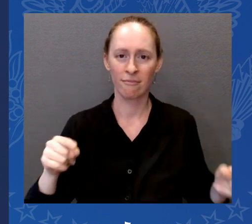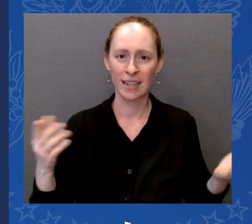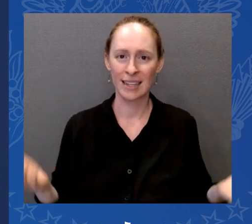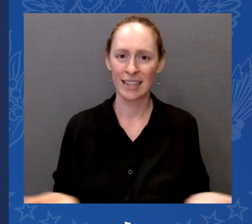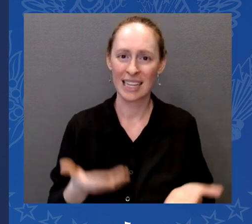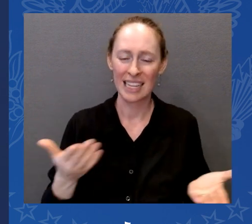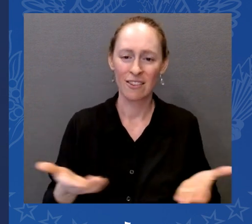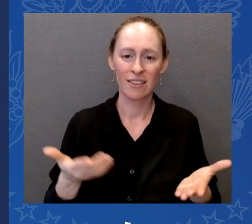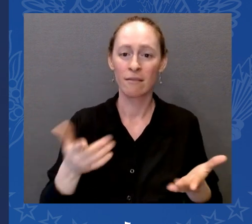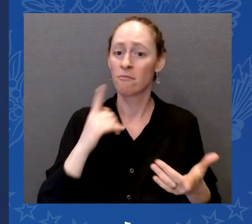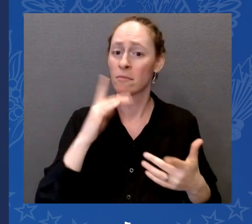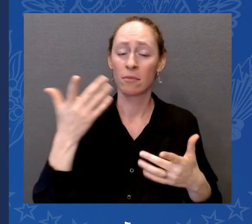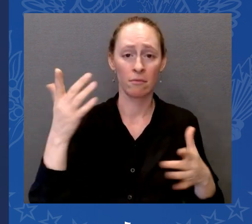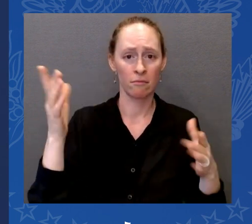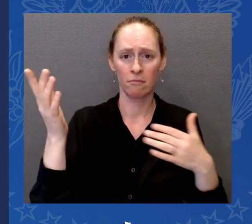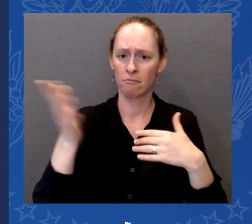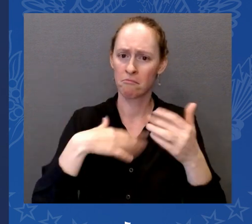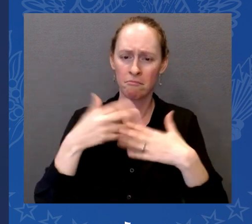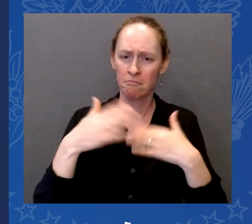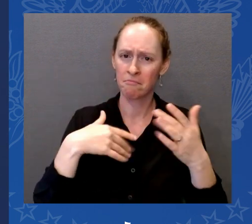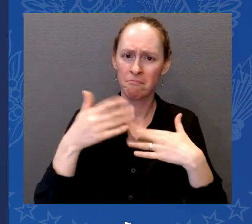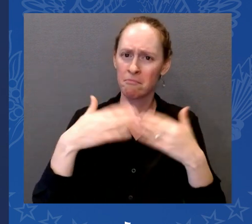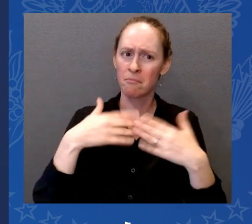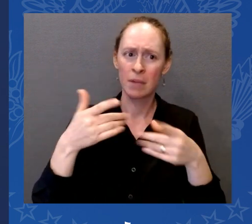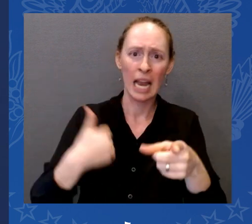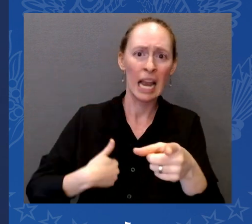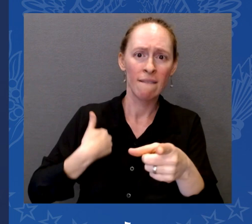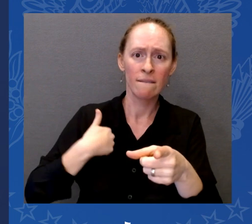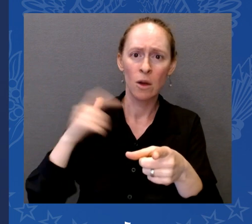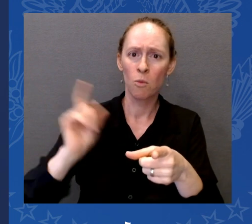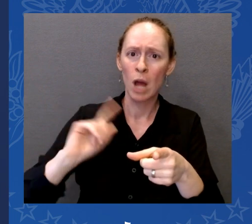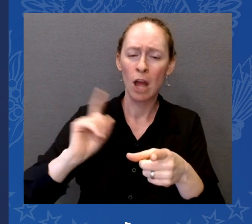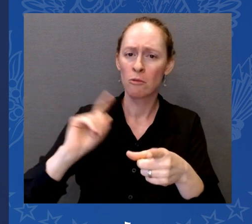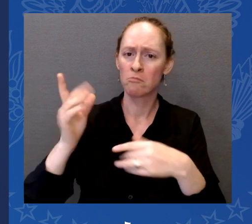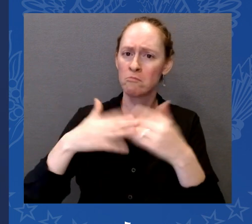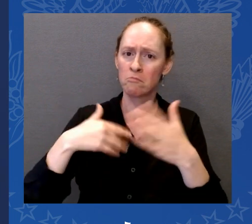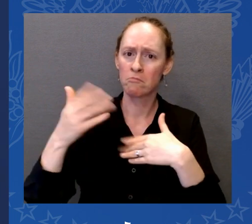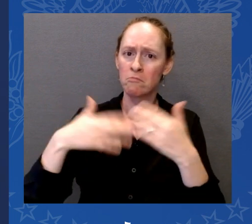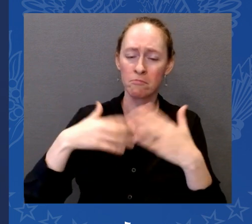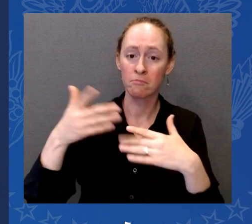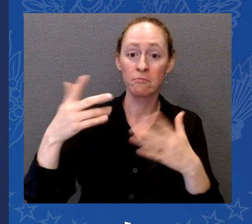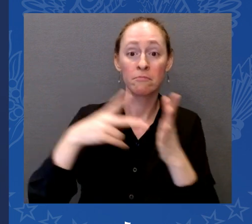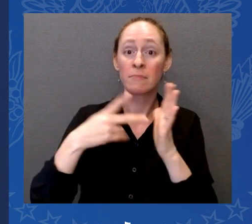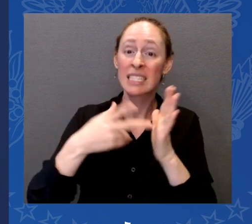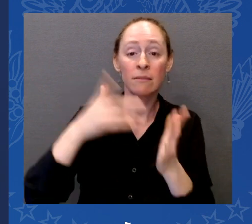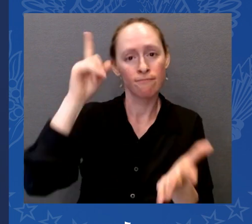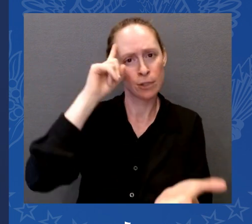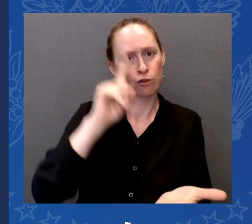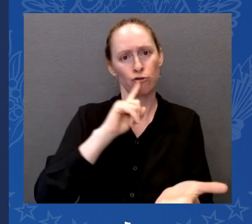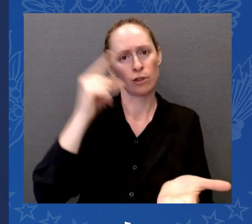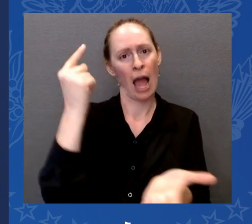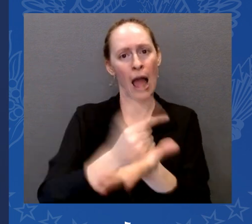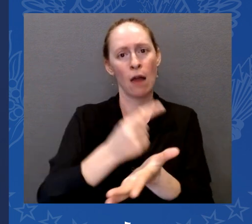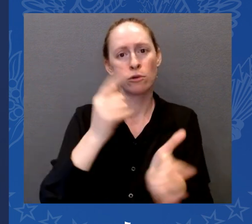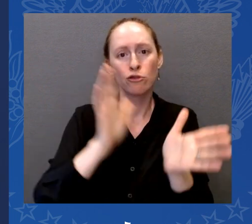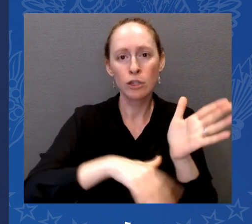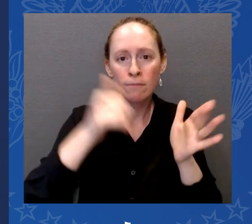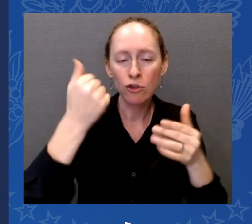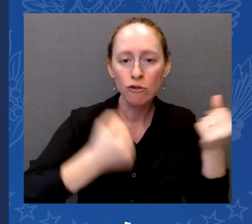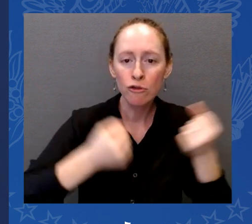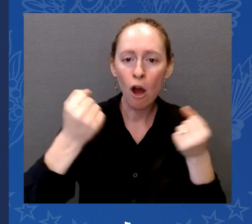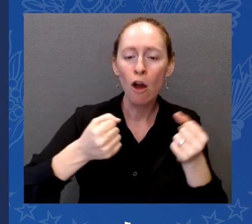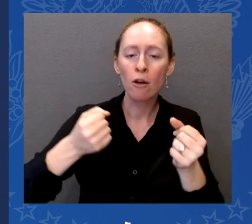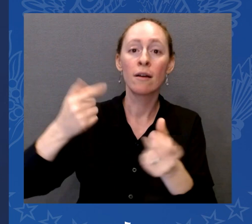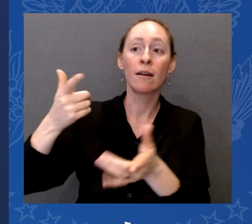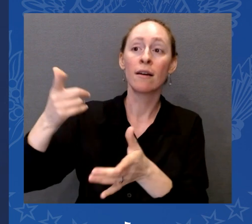in America is going to help lower the cost for families looking to buy a car, to replace your washing machine, get a new cell phone. It